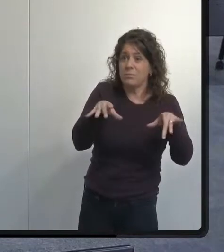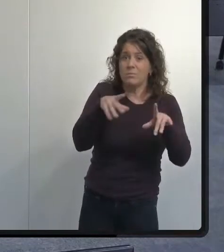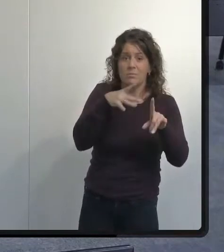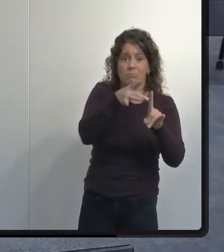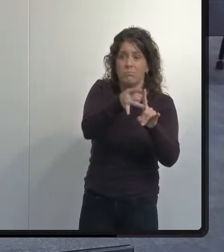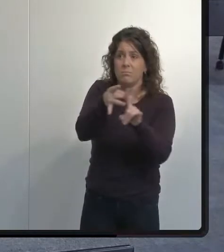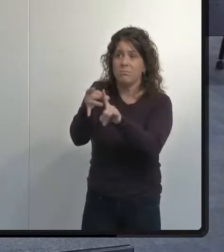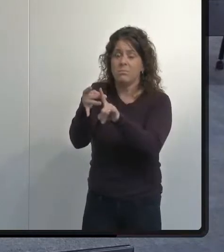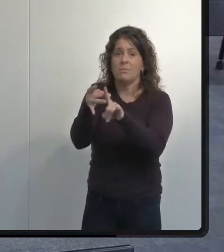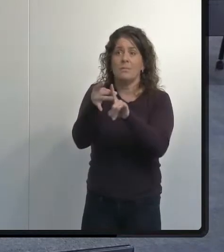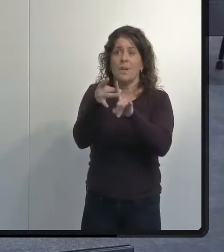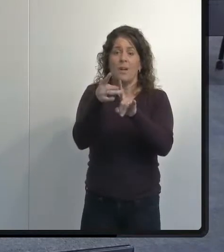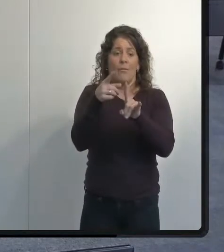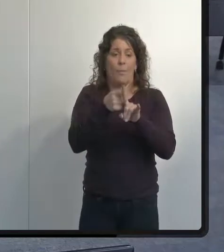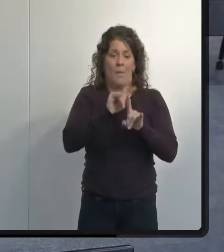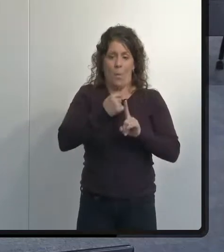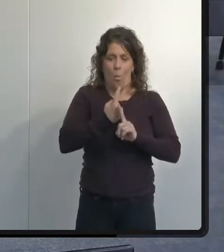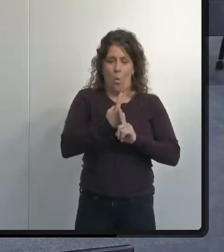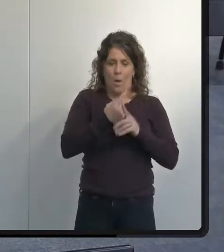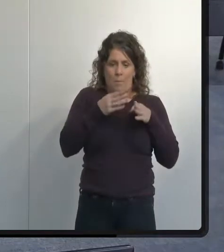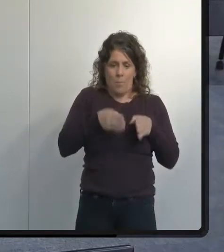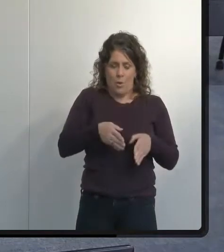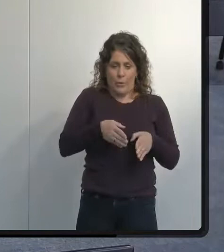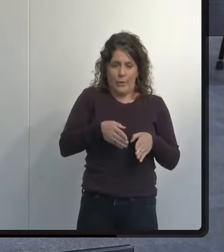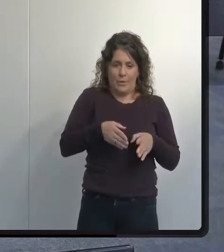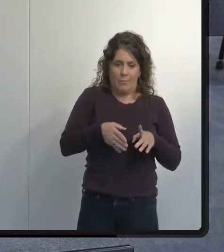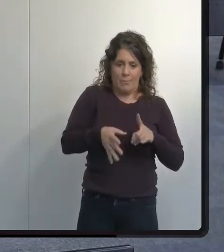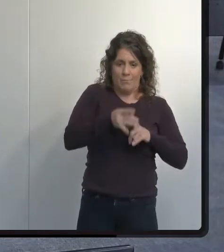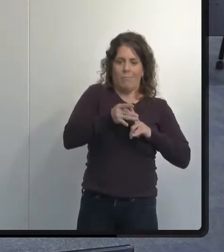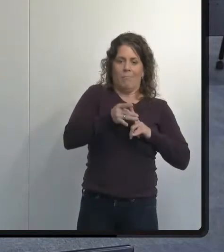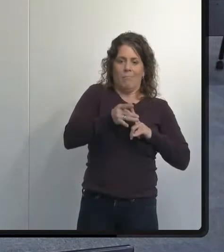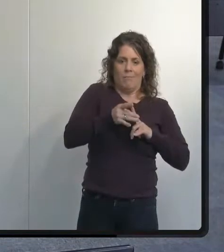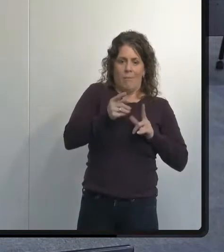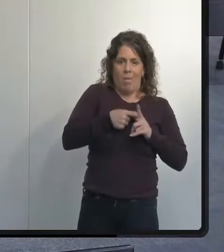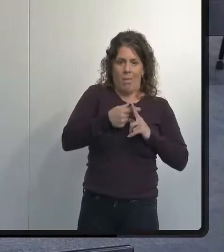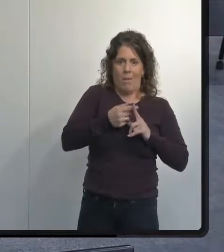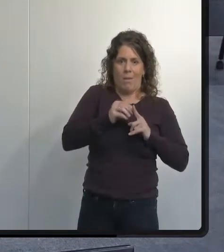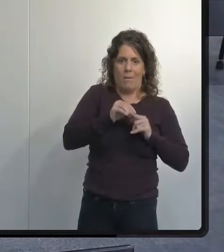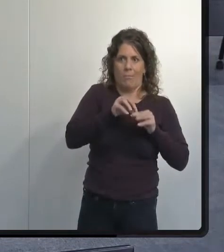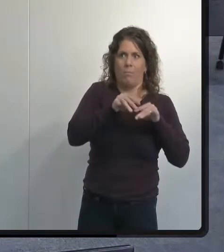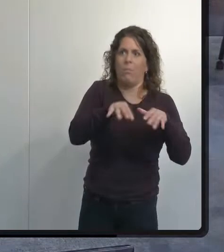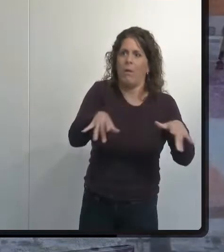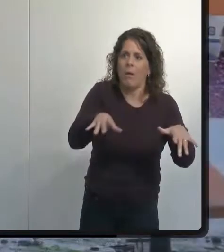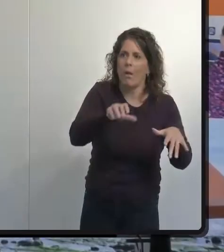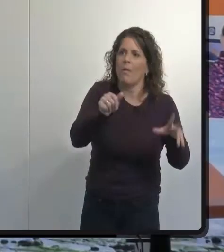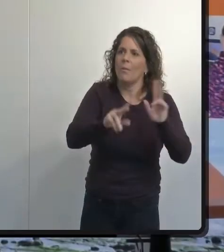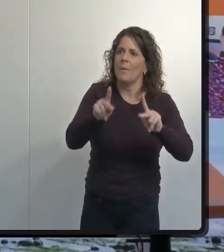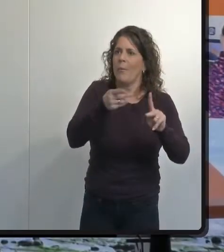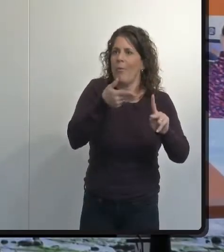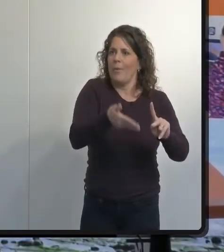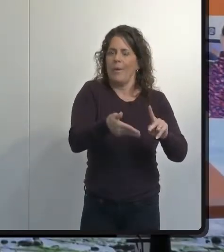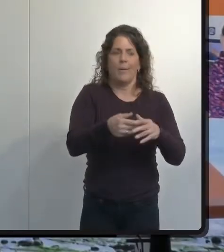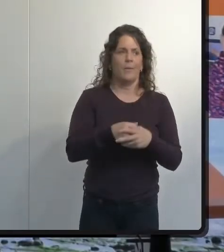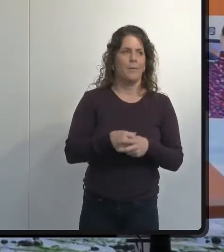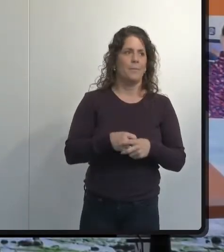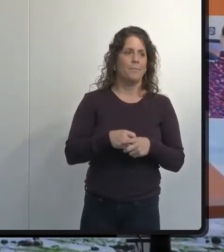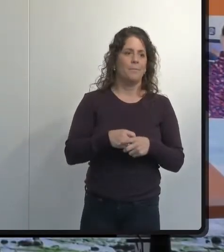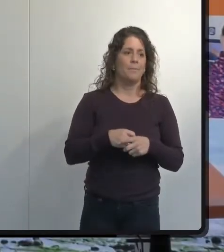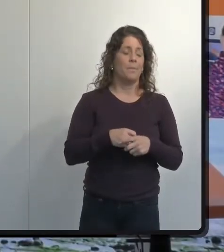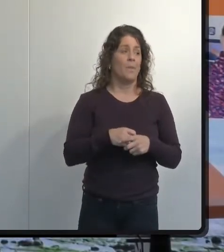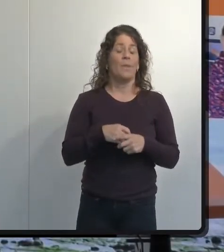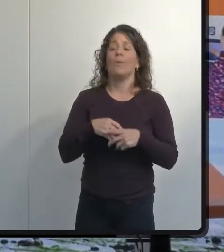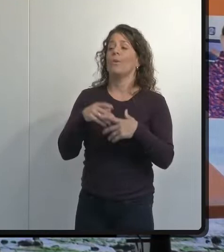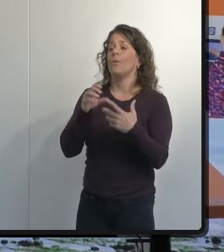or by whoever infected that individual who was already in hospice care? So our